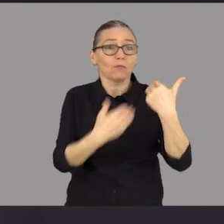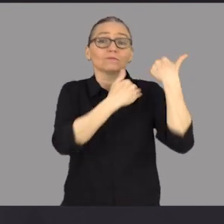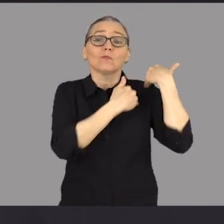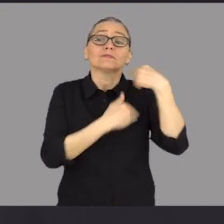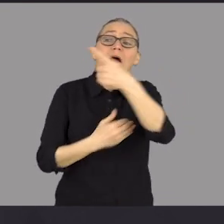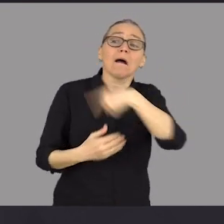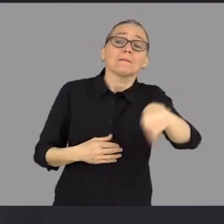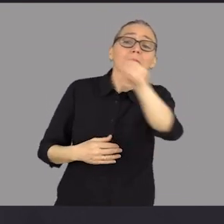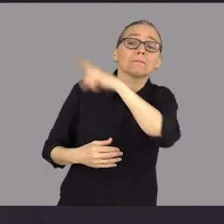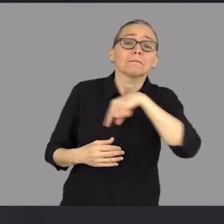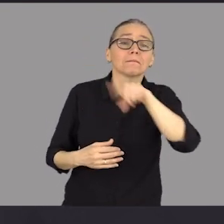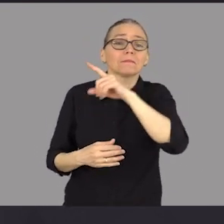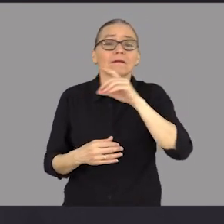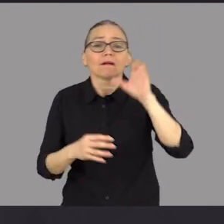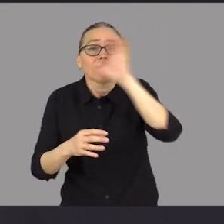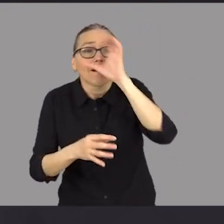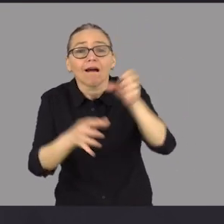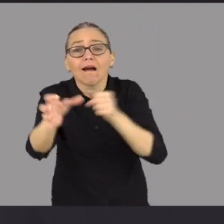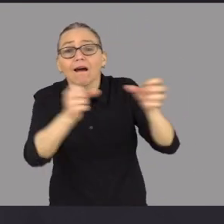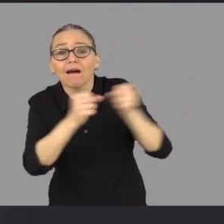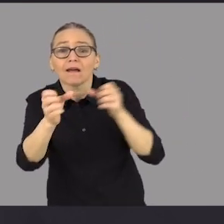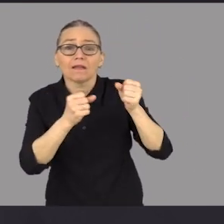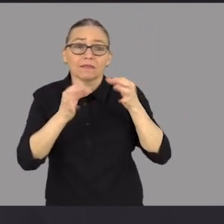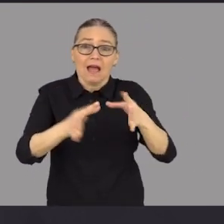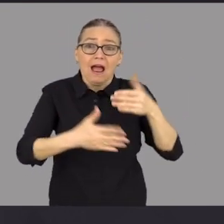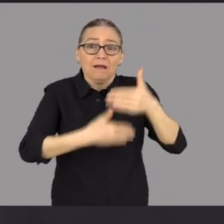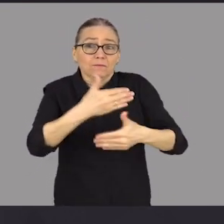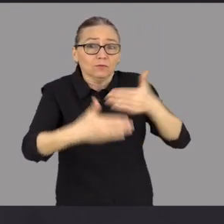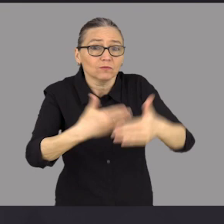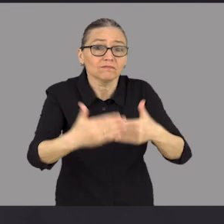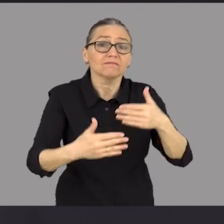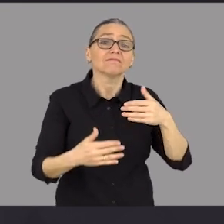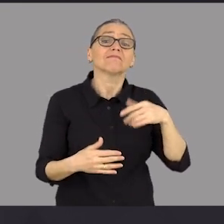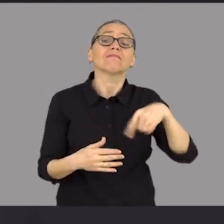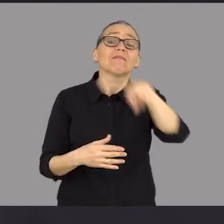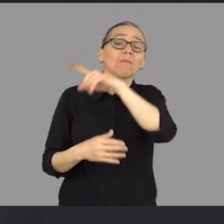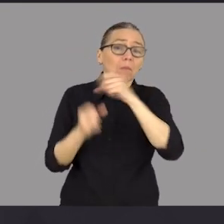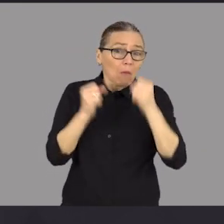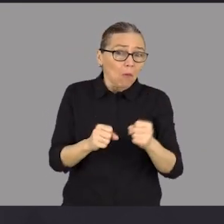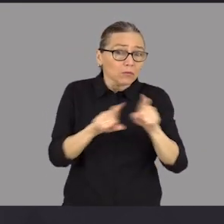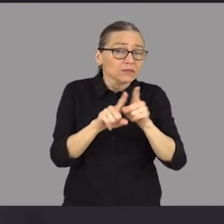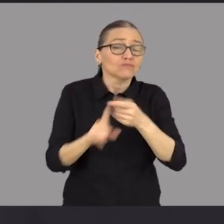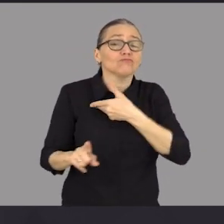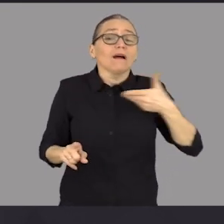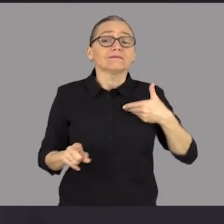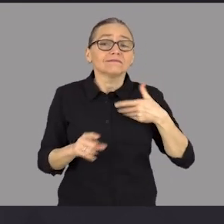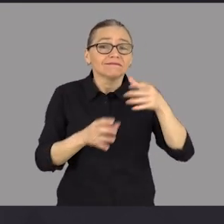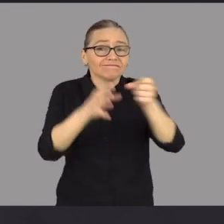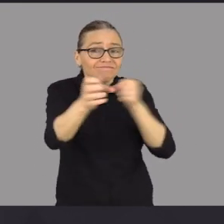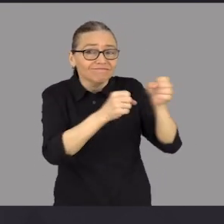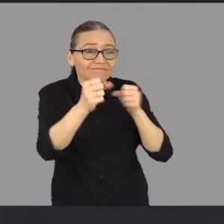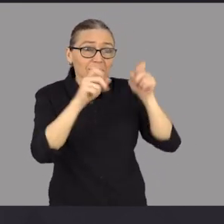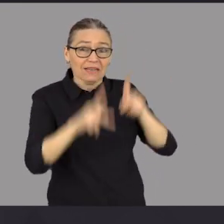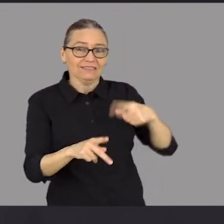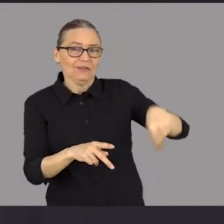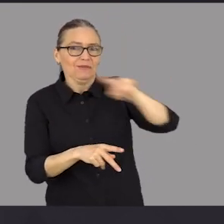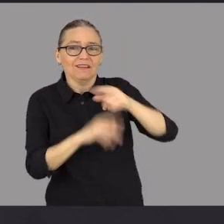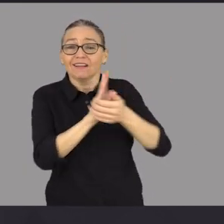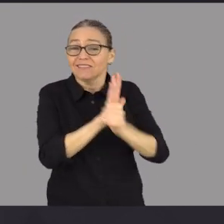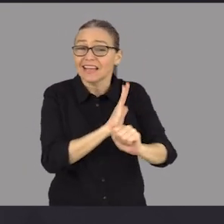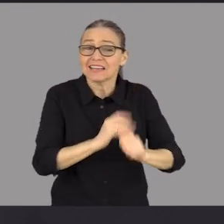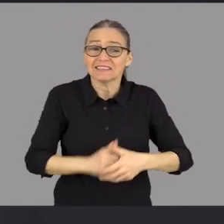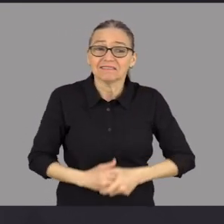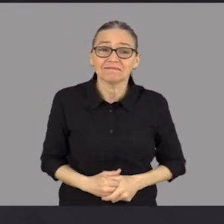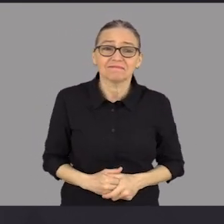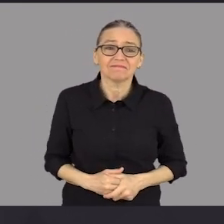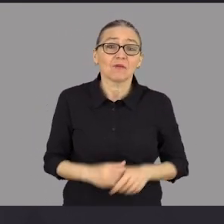talented, pre-screened candidates. Collaborating with employment professionals can also save hiring managers a